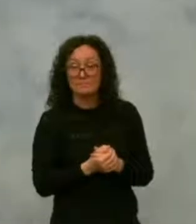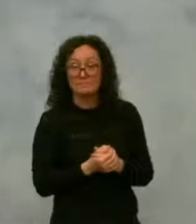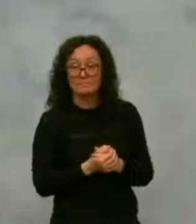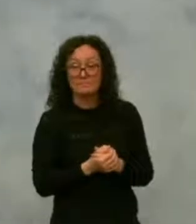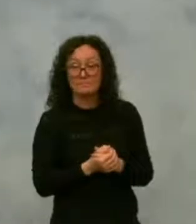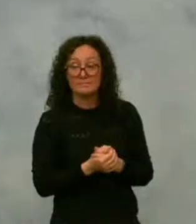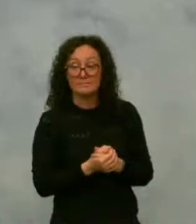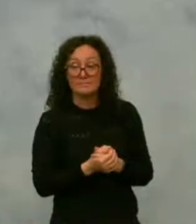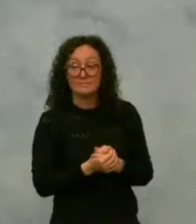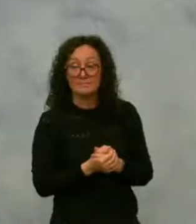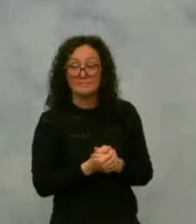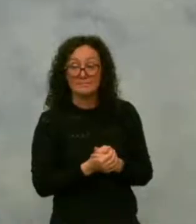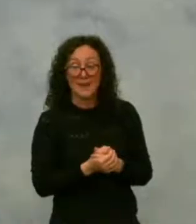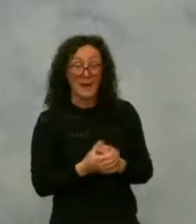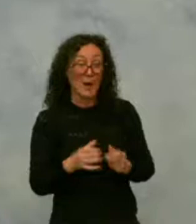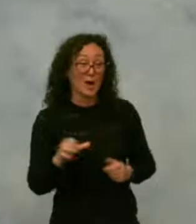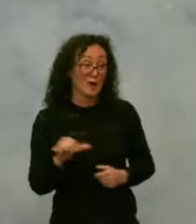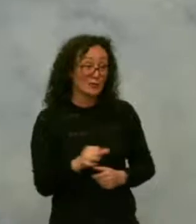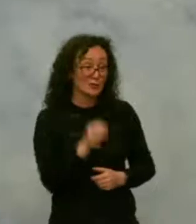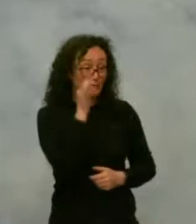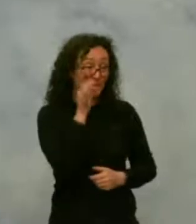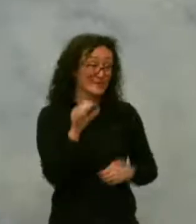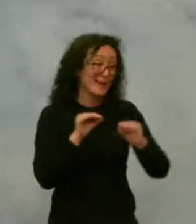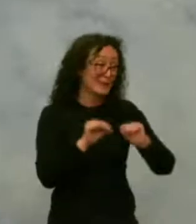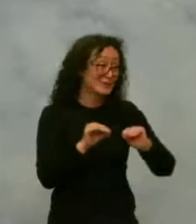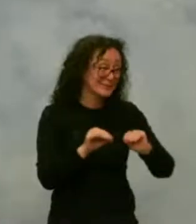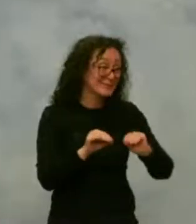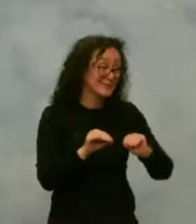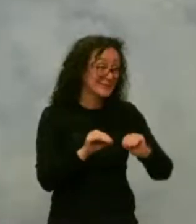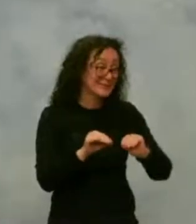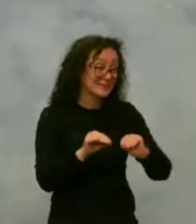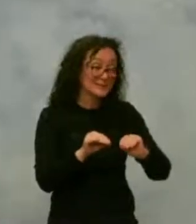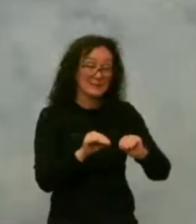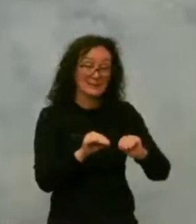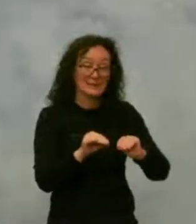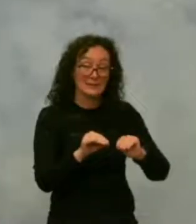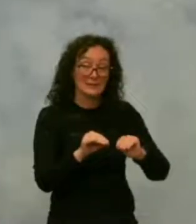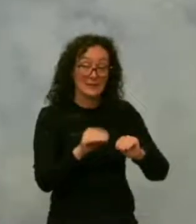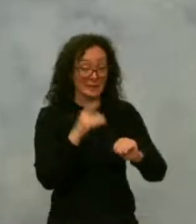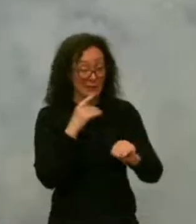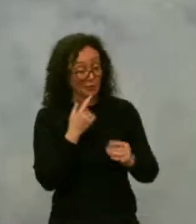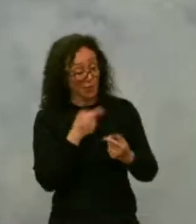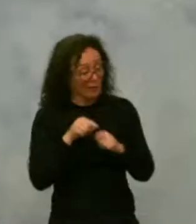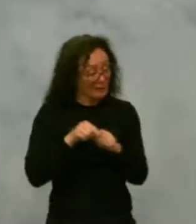It's probably a question I should have asked education, is this being chased just now?